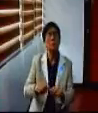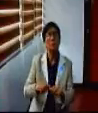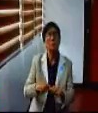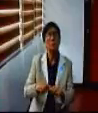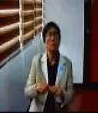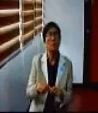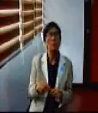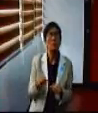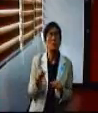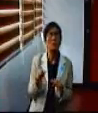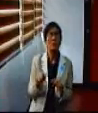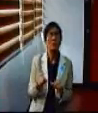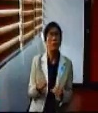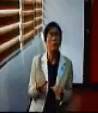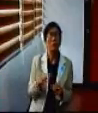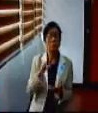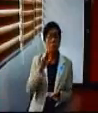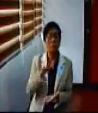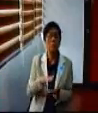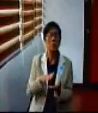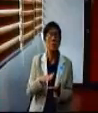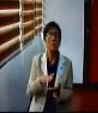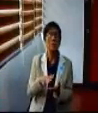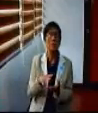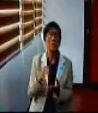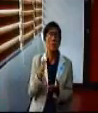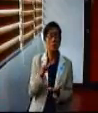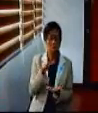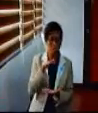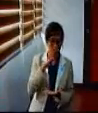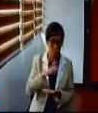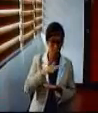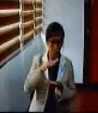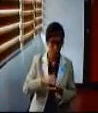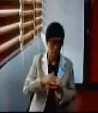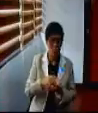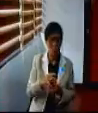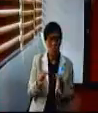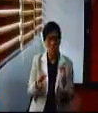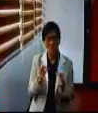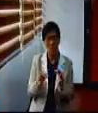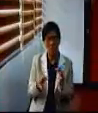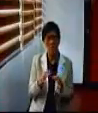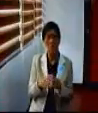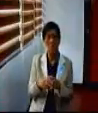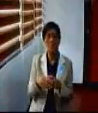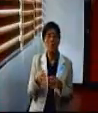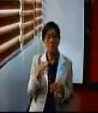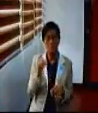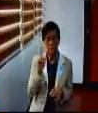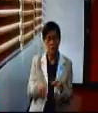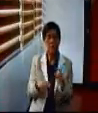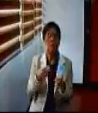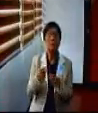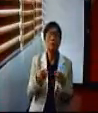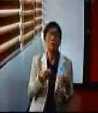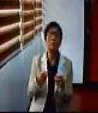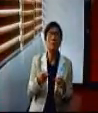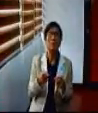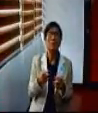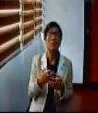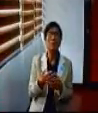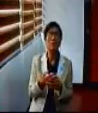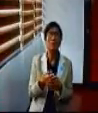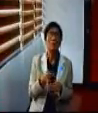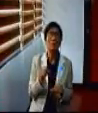steps to mitigate. And if they've already gone out of your hands, then you take steps to redress. So yes,